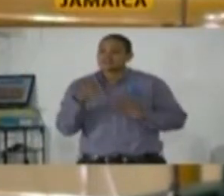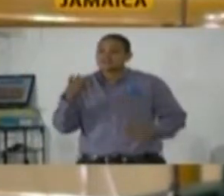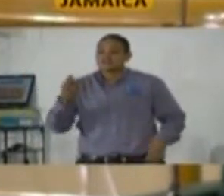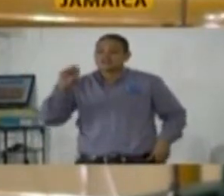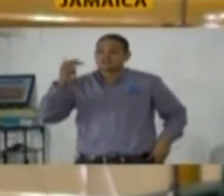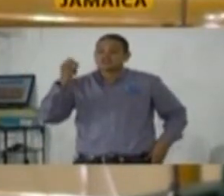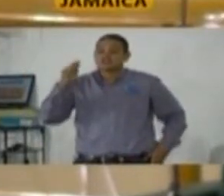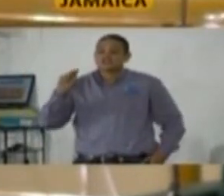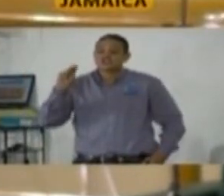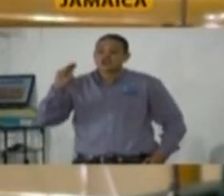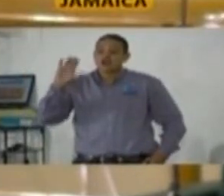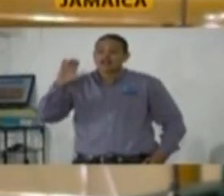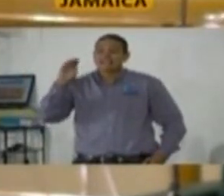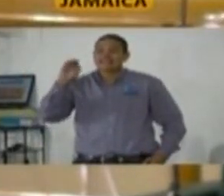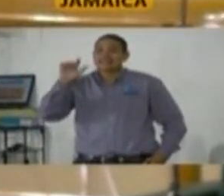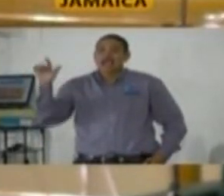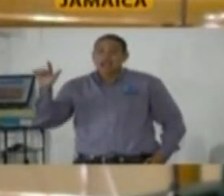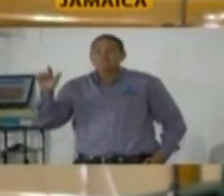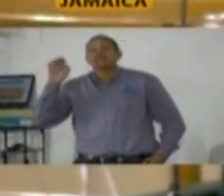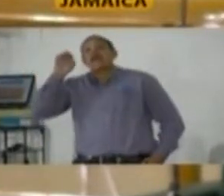Sean Major Campbell,